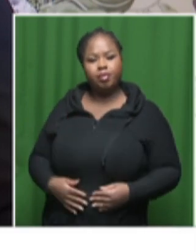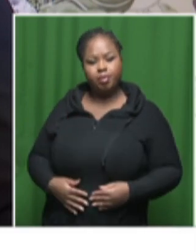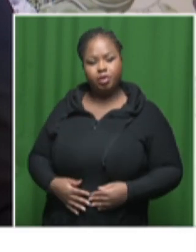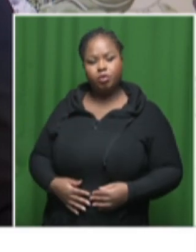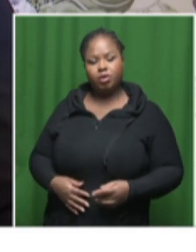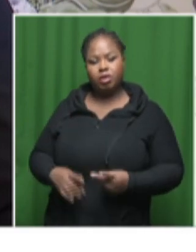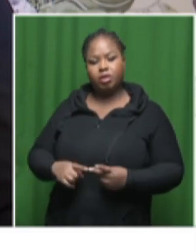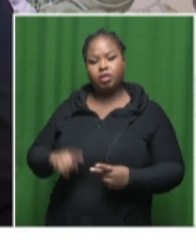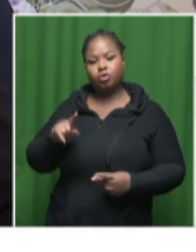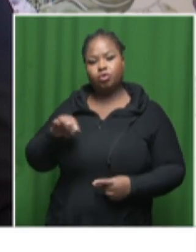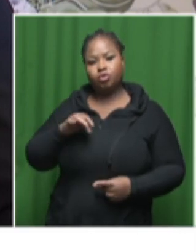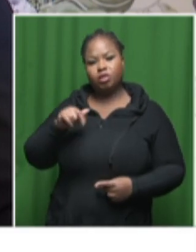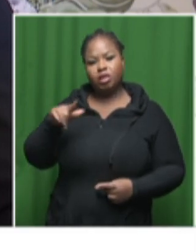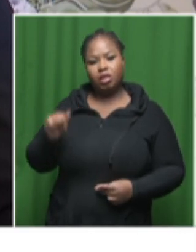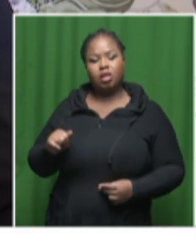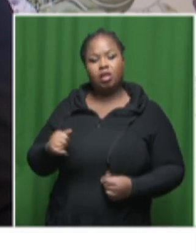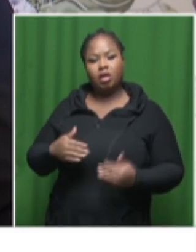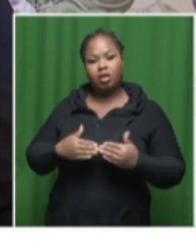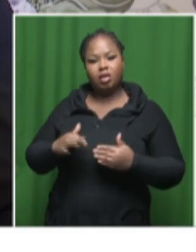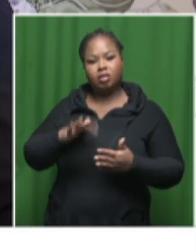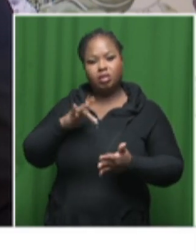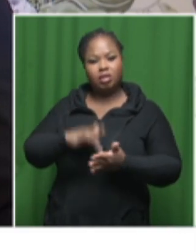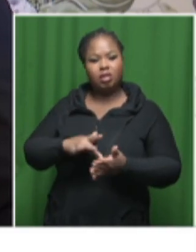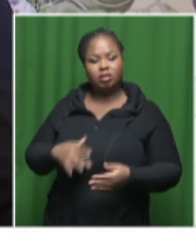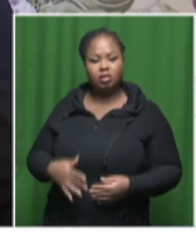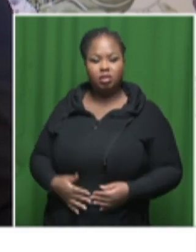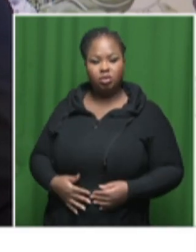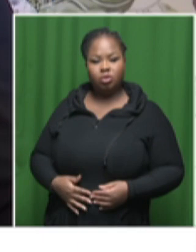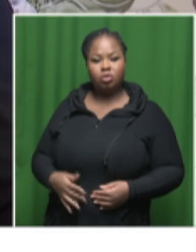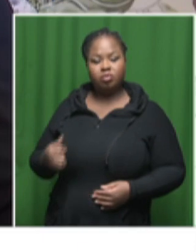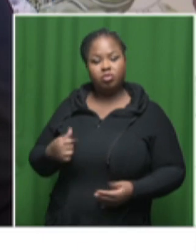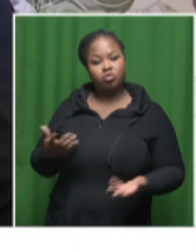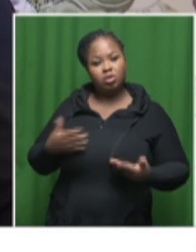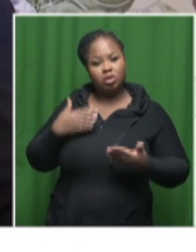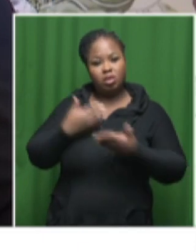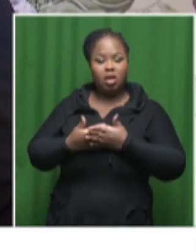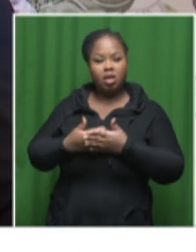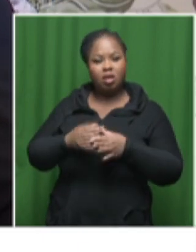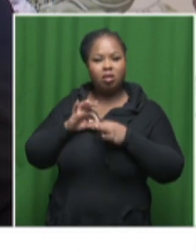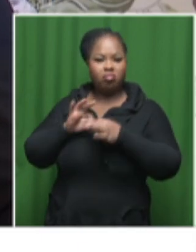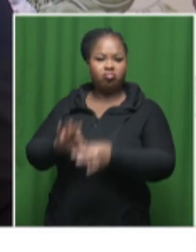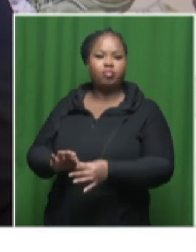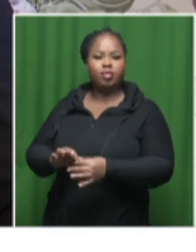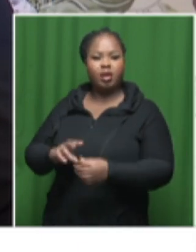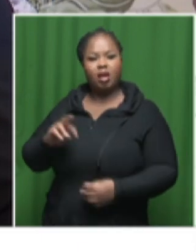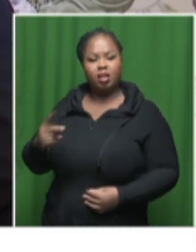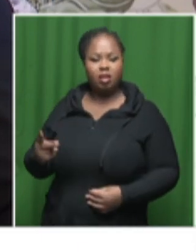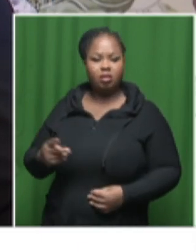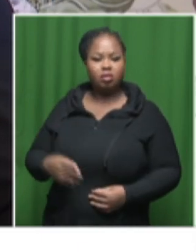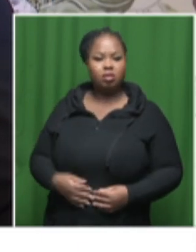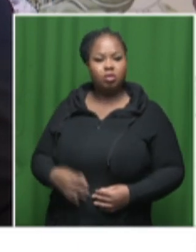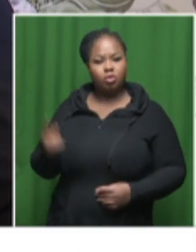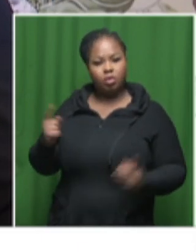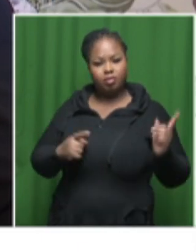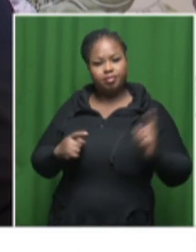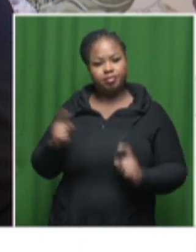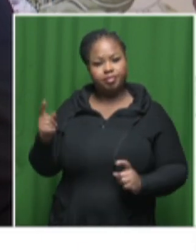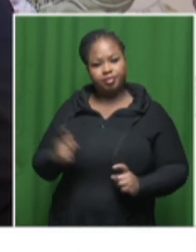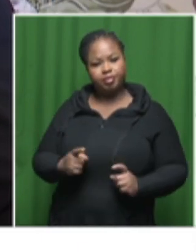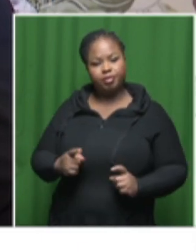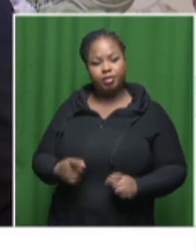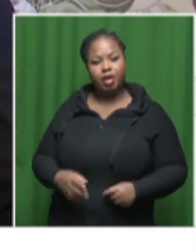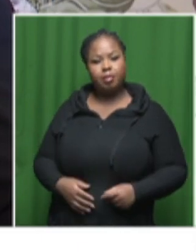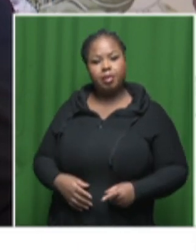Thuthuzela care centers. And it is on that basis that we're able to engage other stakeholders to come in and help us,